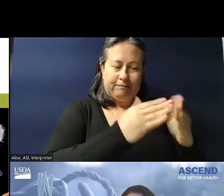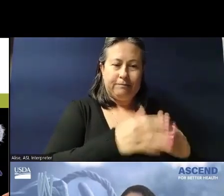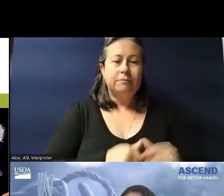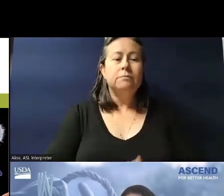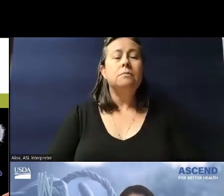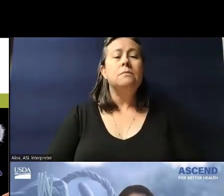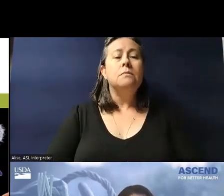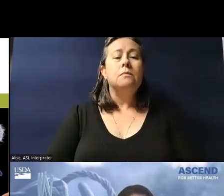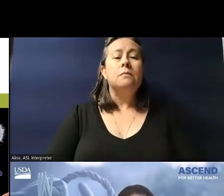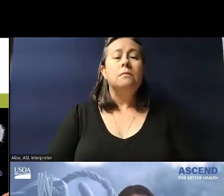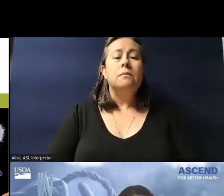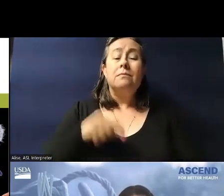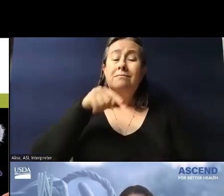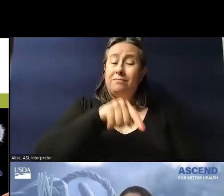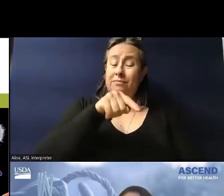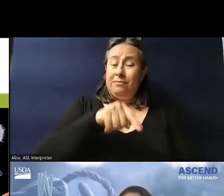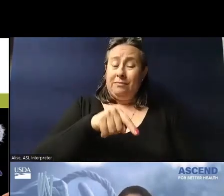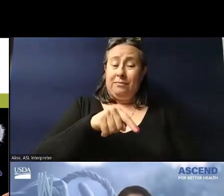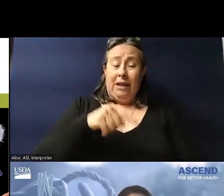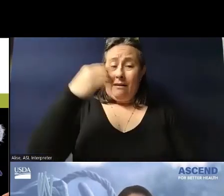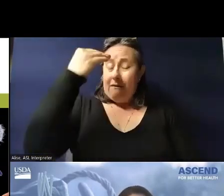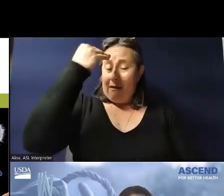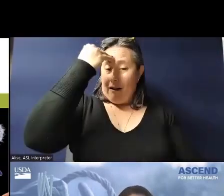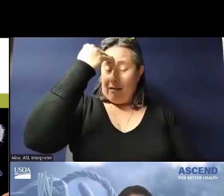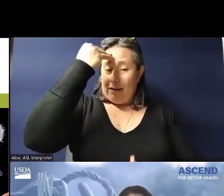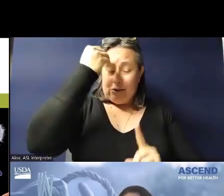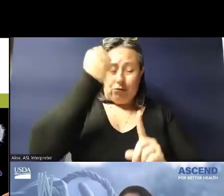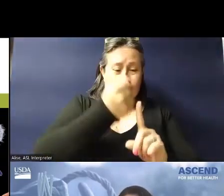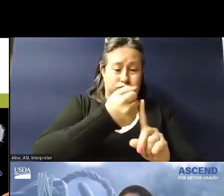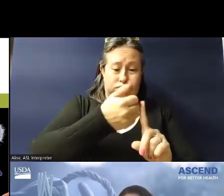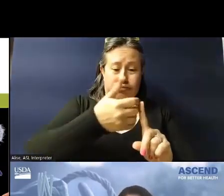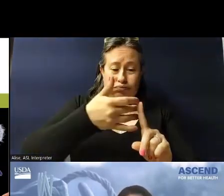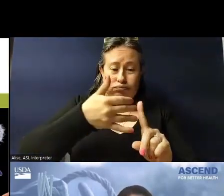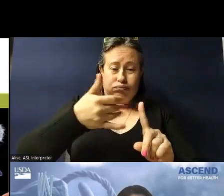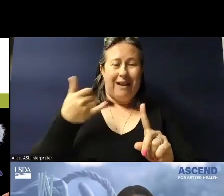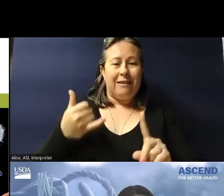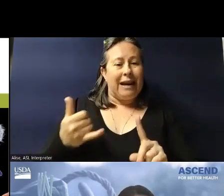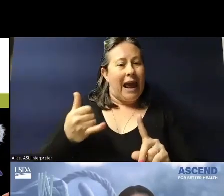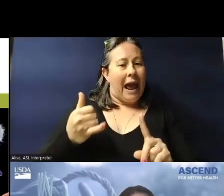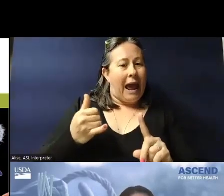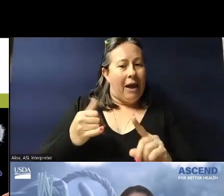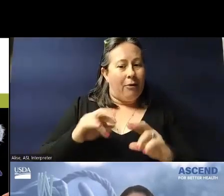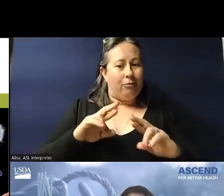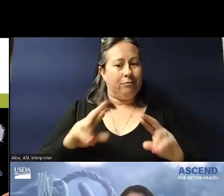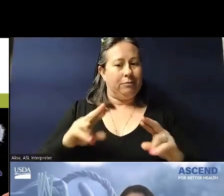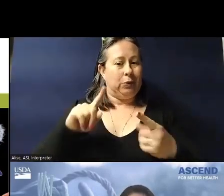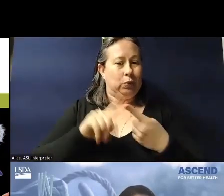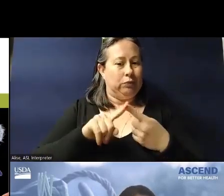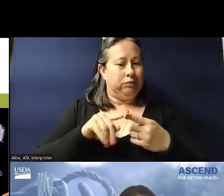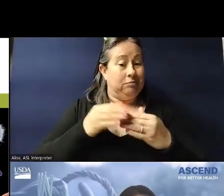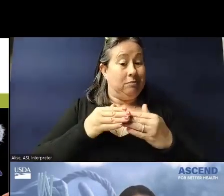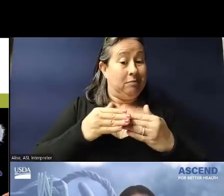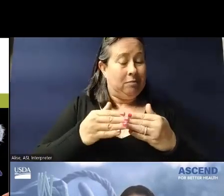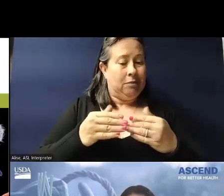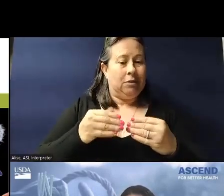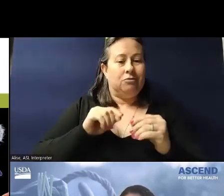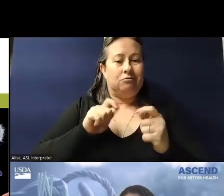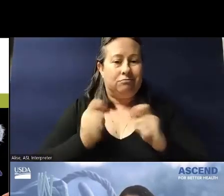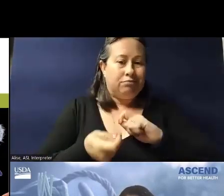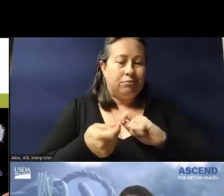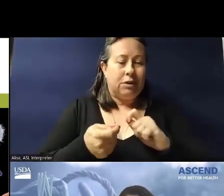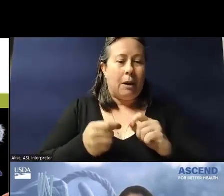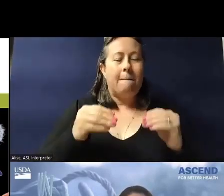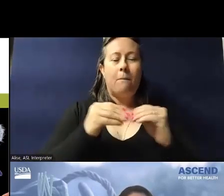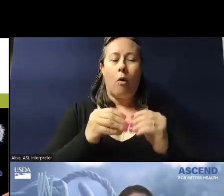With this expanding knowledge of food, we are at the brink of a data-driven revolution to make more precise